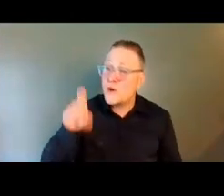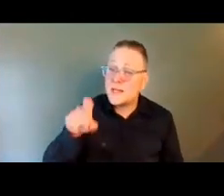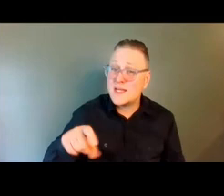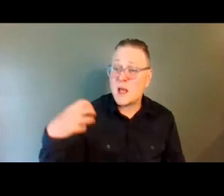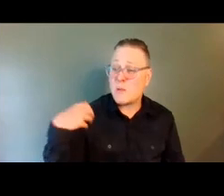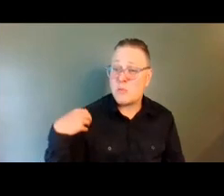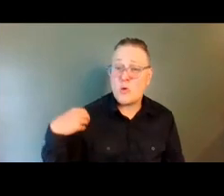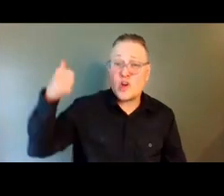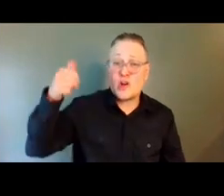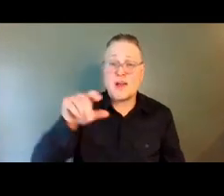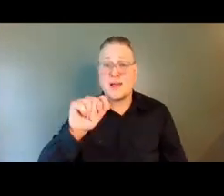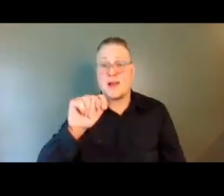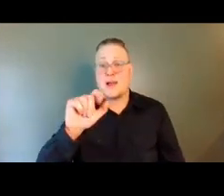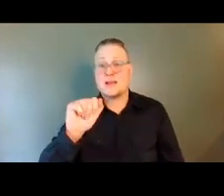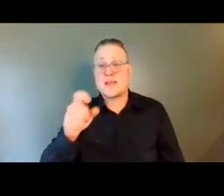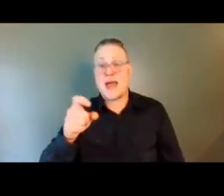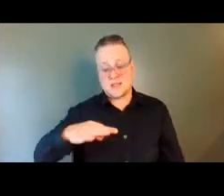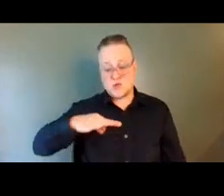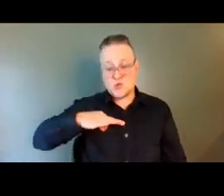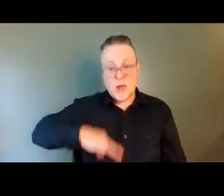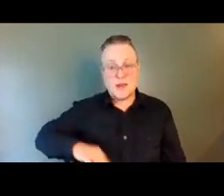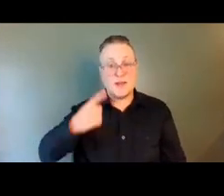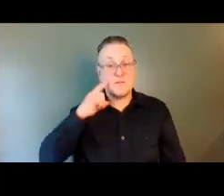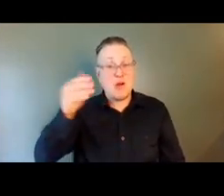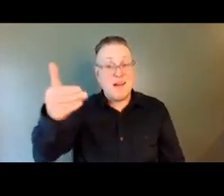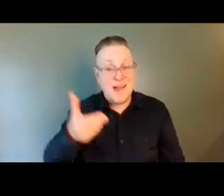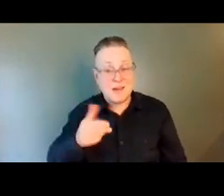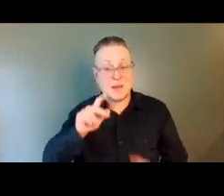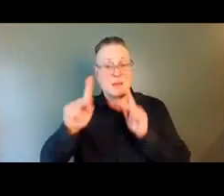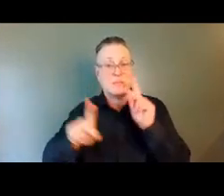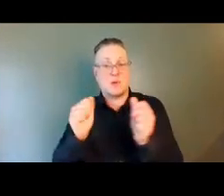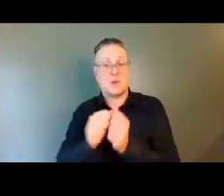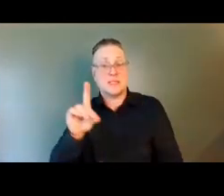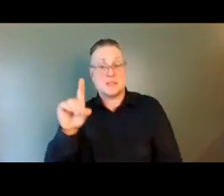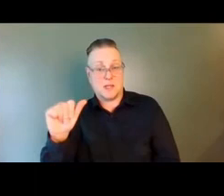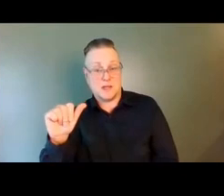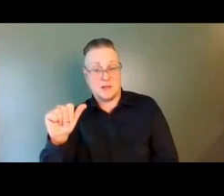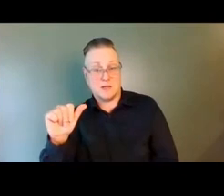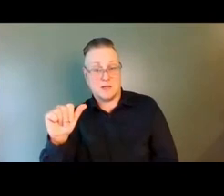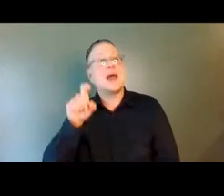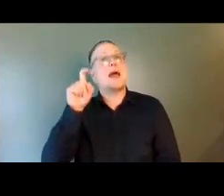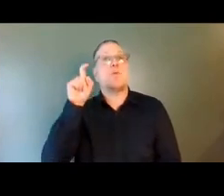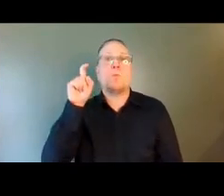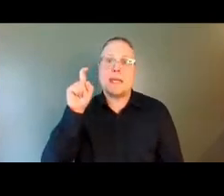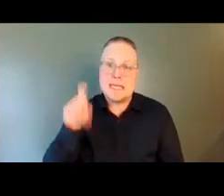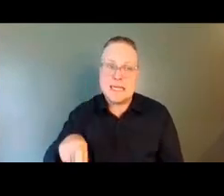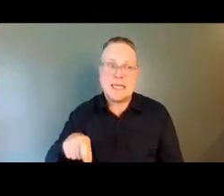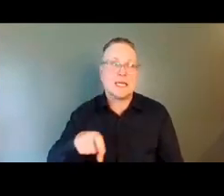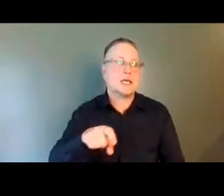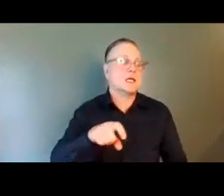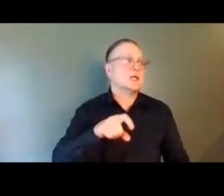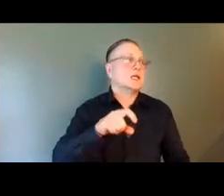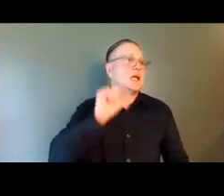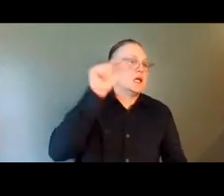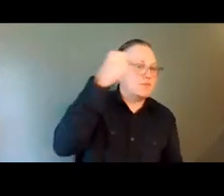hiring people with disabilities. And we also need to encourage employer and government to speak